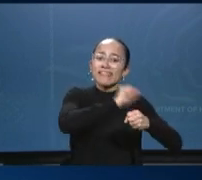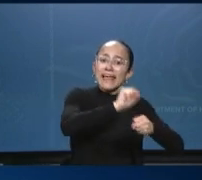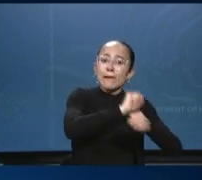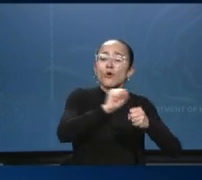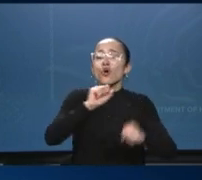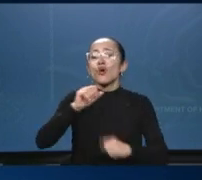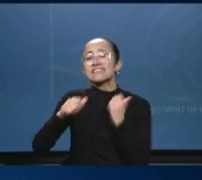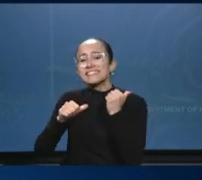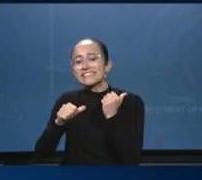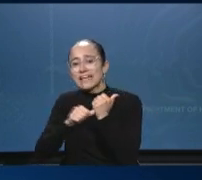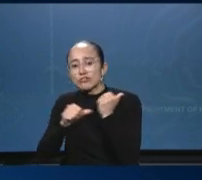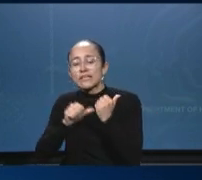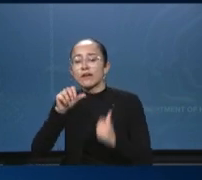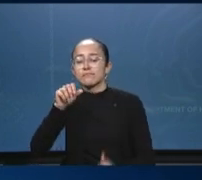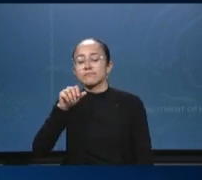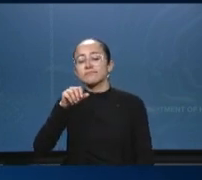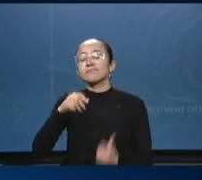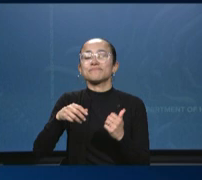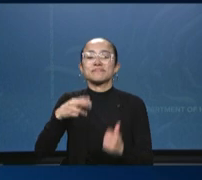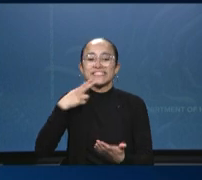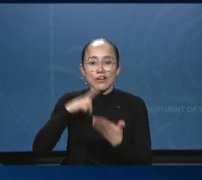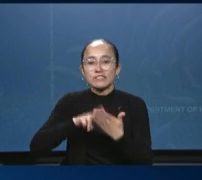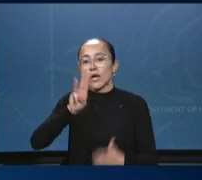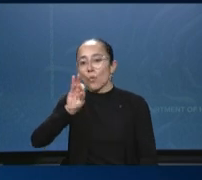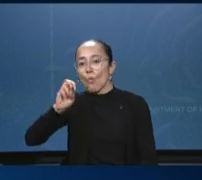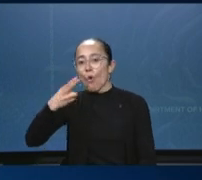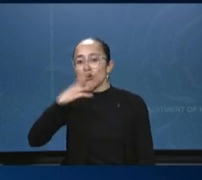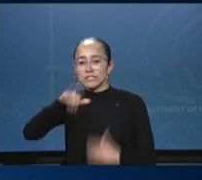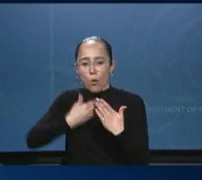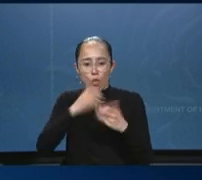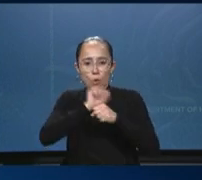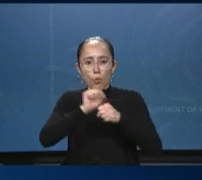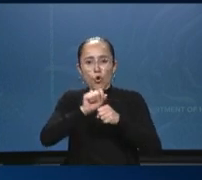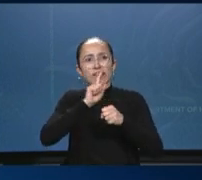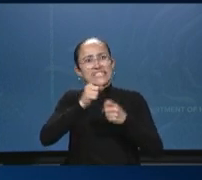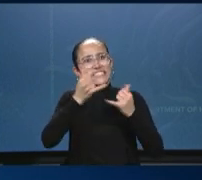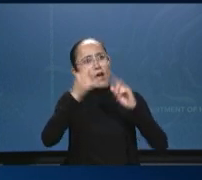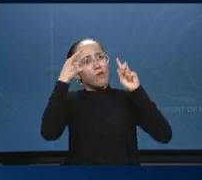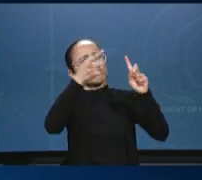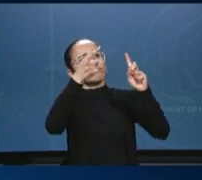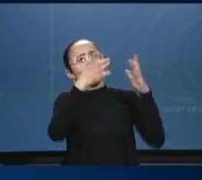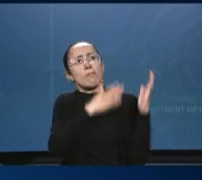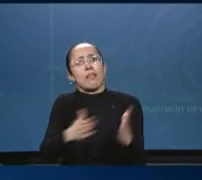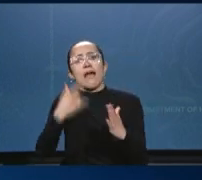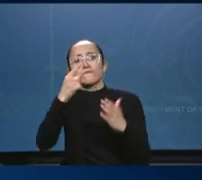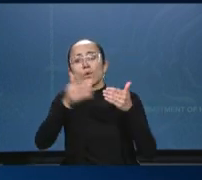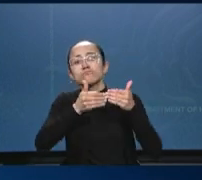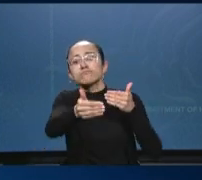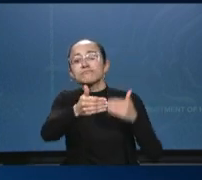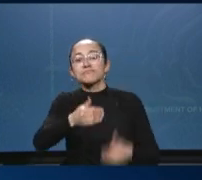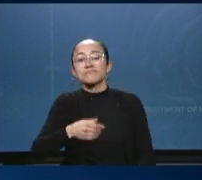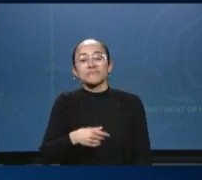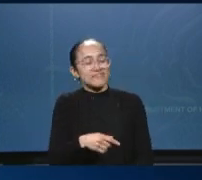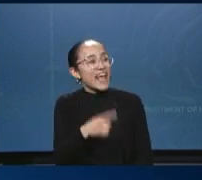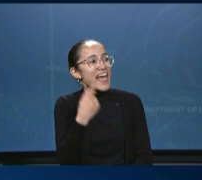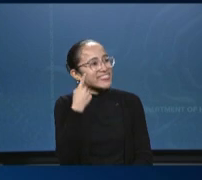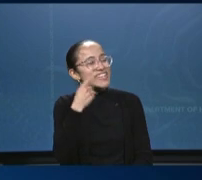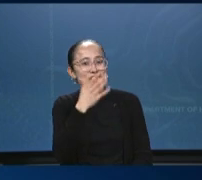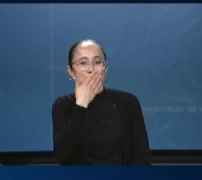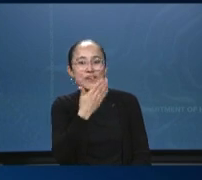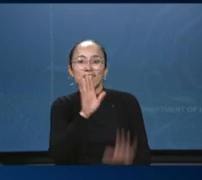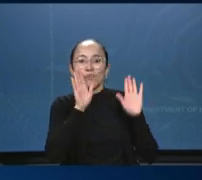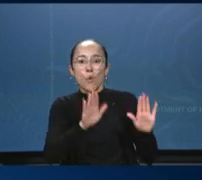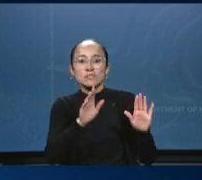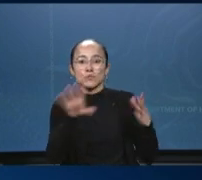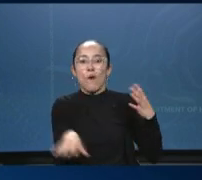and the work that's to come in that area. I think that's also a good place to put in a plug for our colleagues. Dr. Mons couldn't be here today, but our colleagues at SSIO that